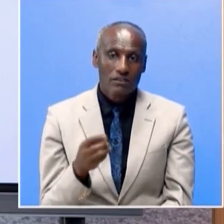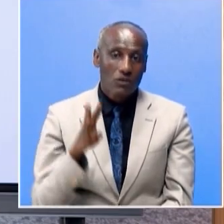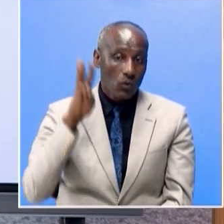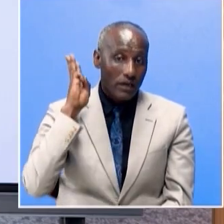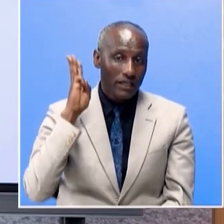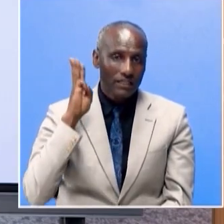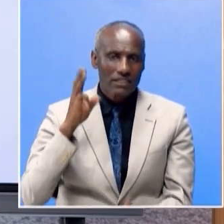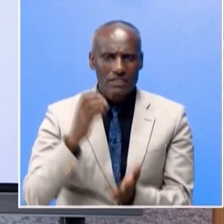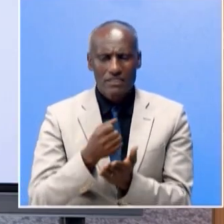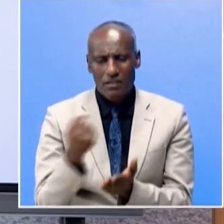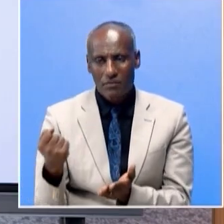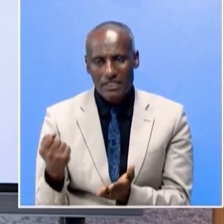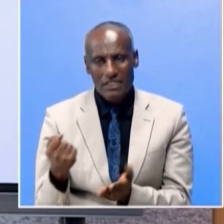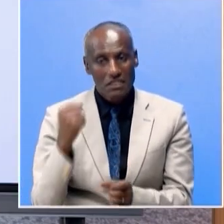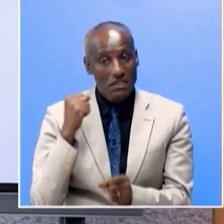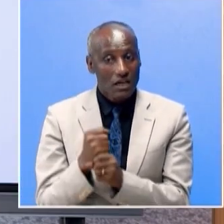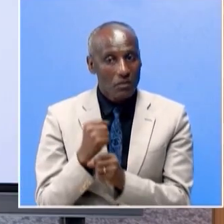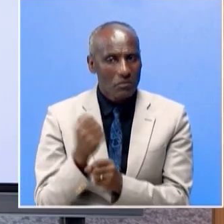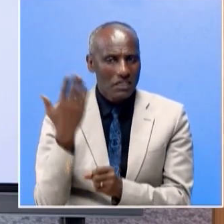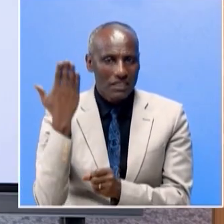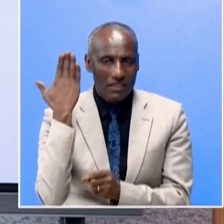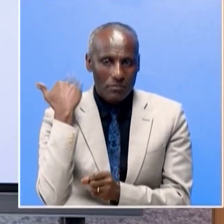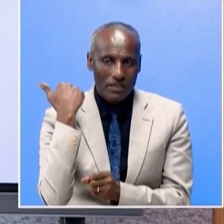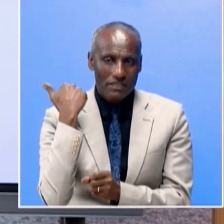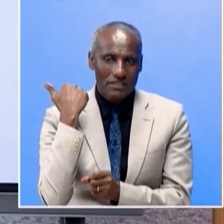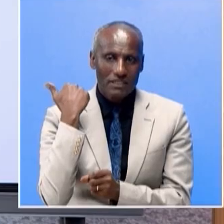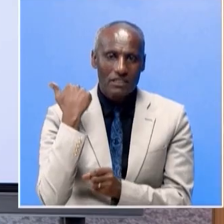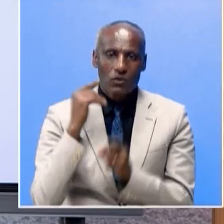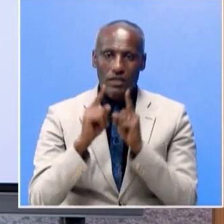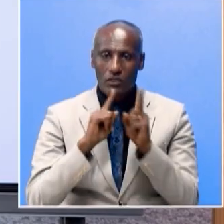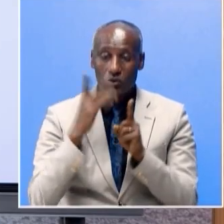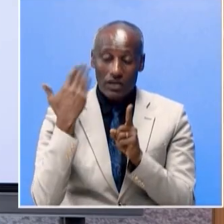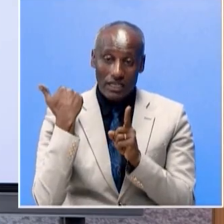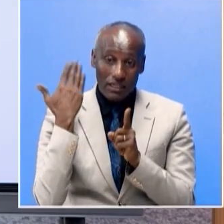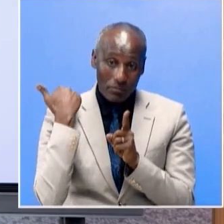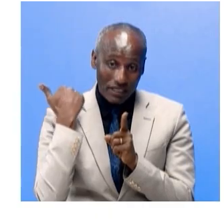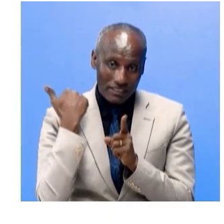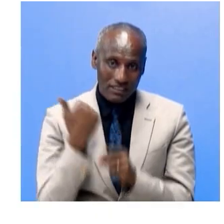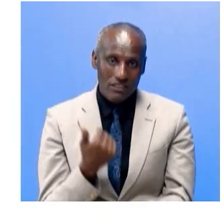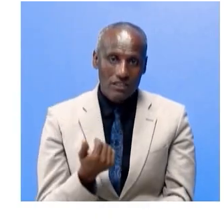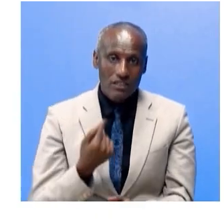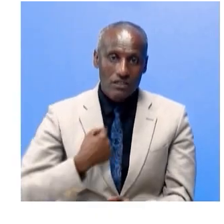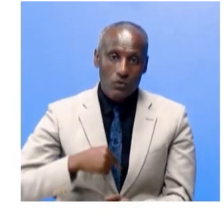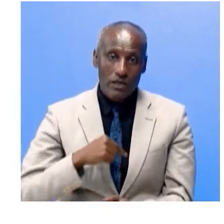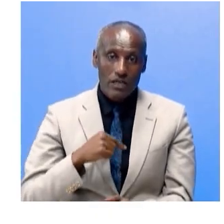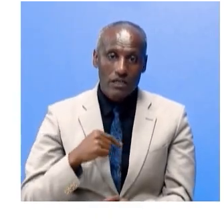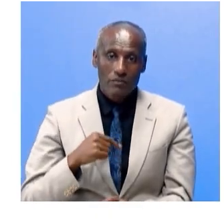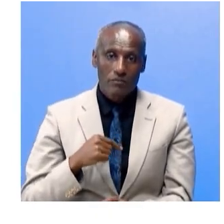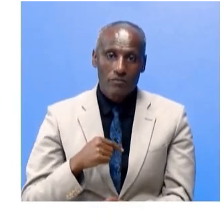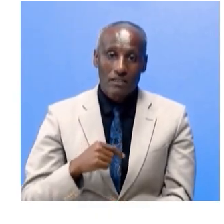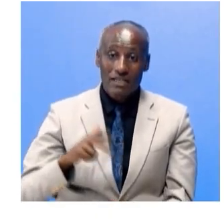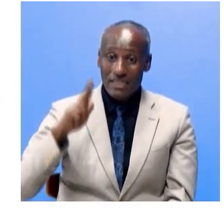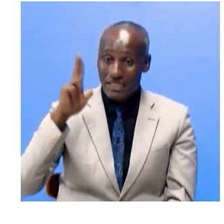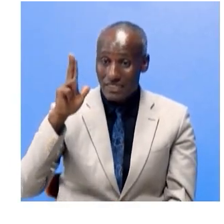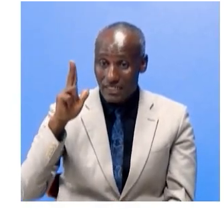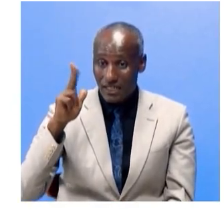used something happened in the past. If we are talking in the past, these 3 points are